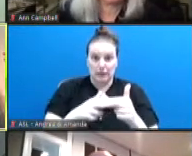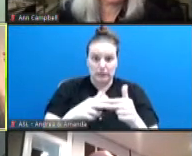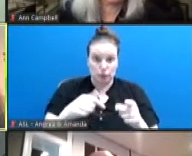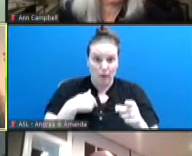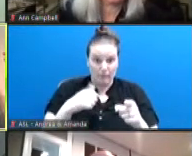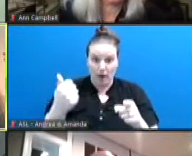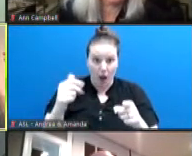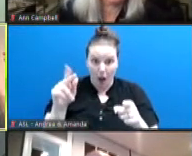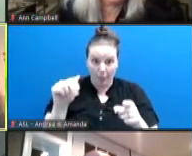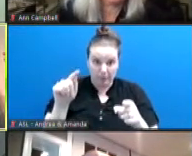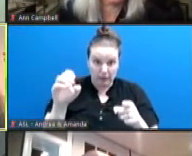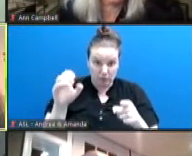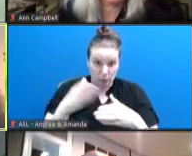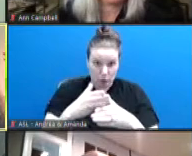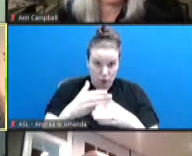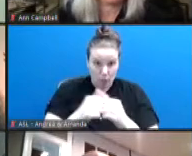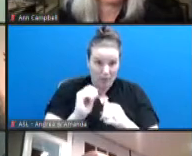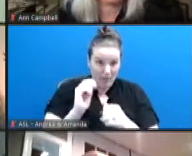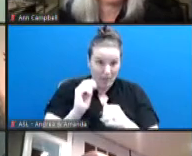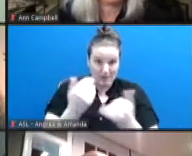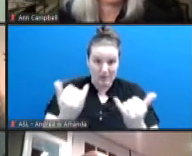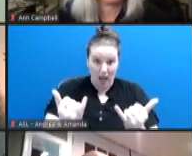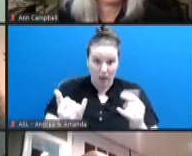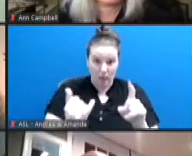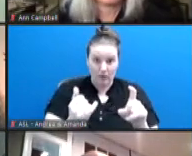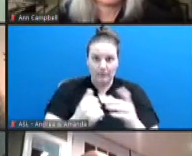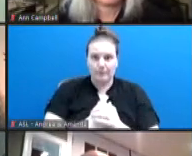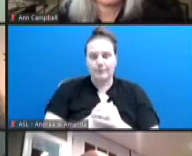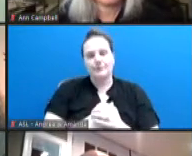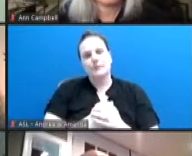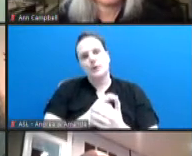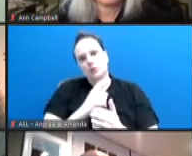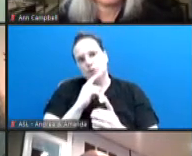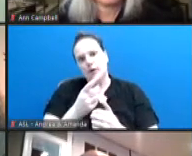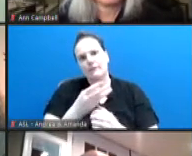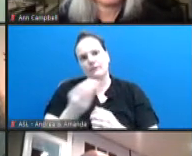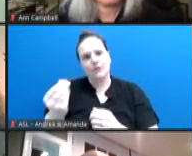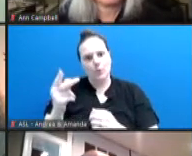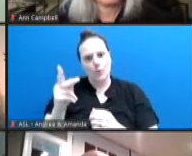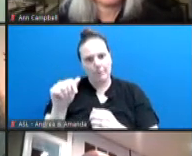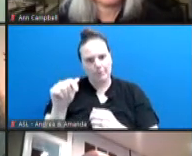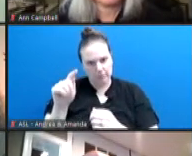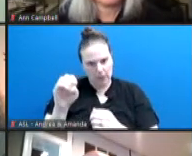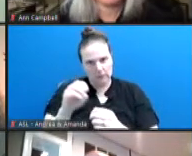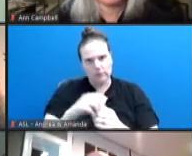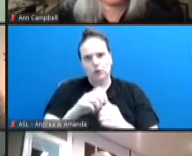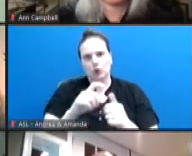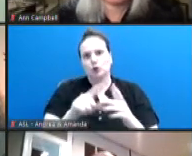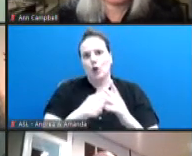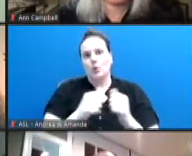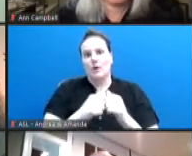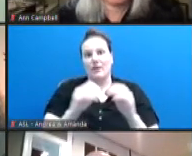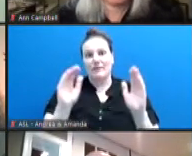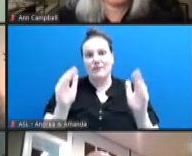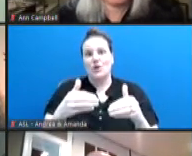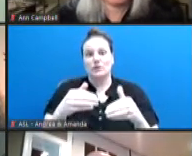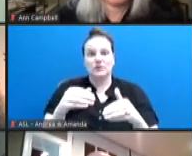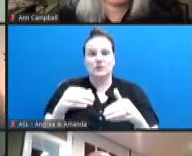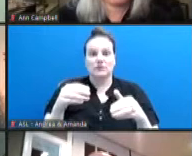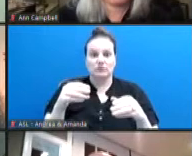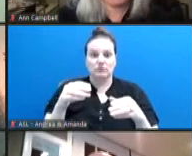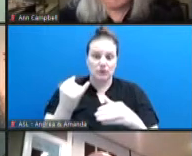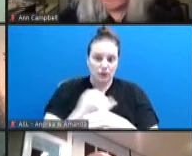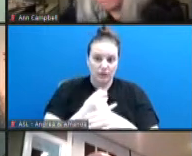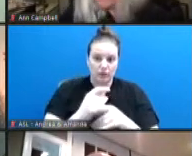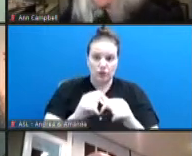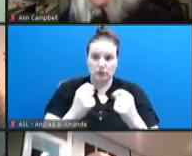like to share with us now? Sure, I'll give a few updates. I'll start with our focus intervention team.